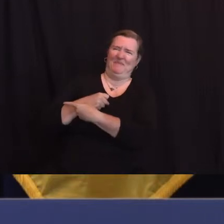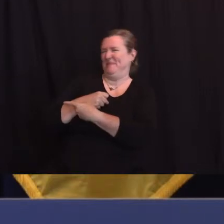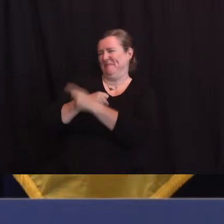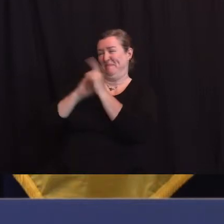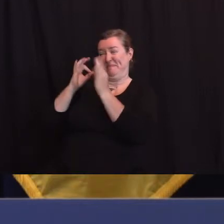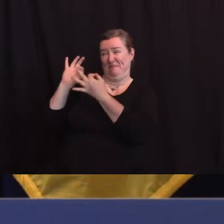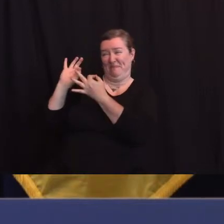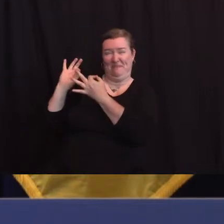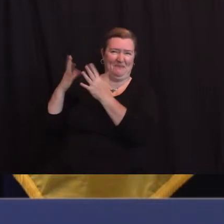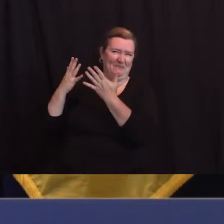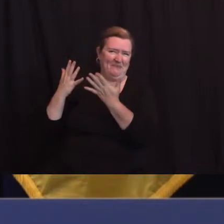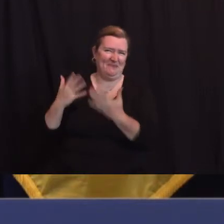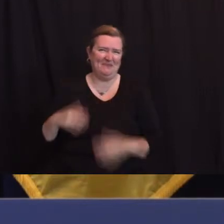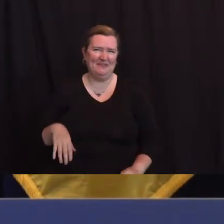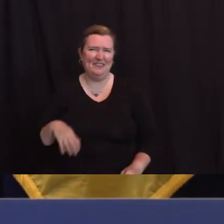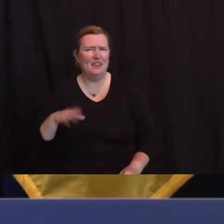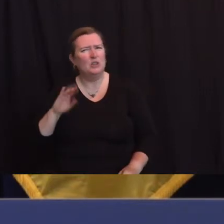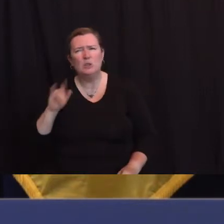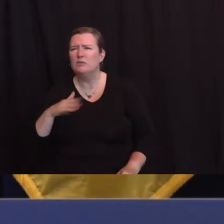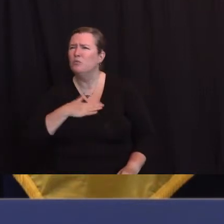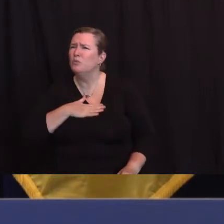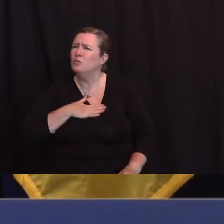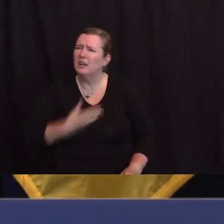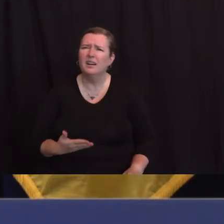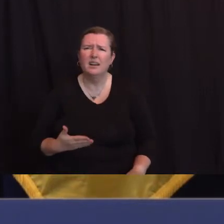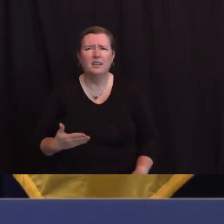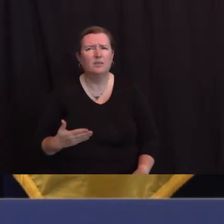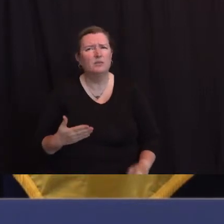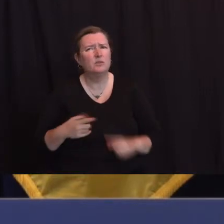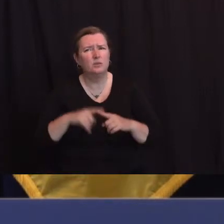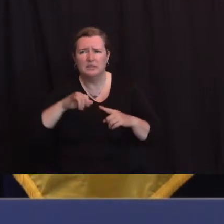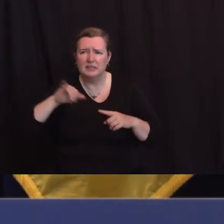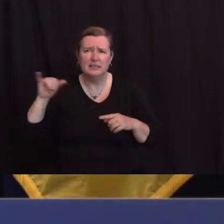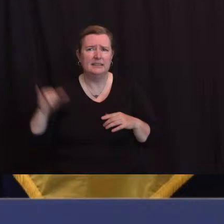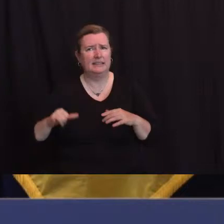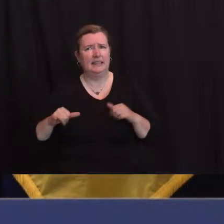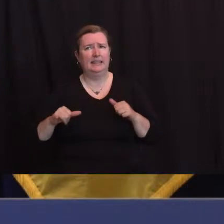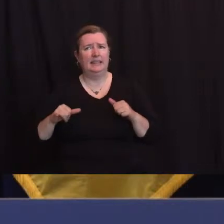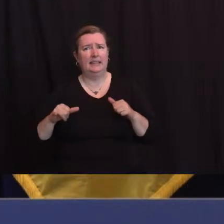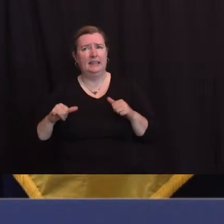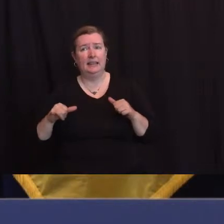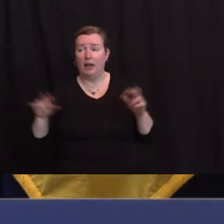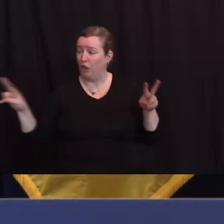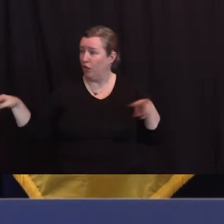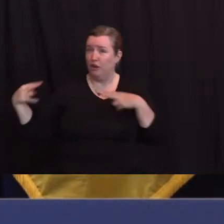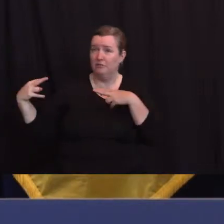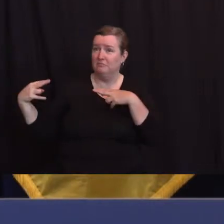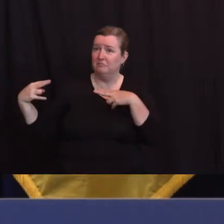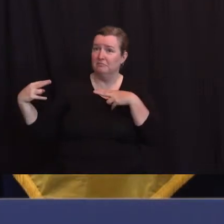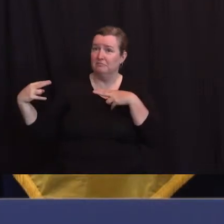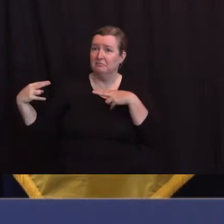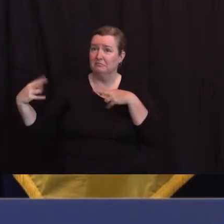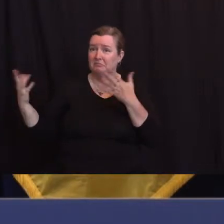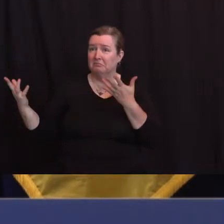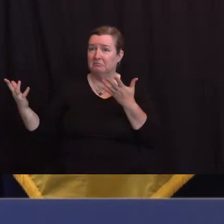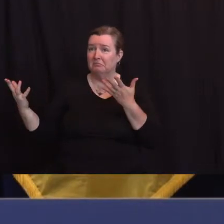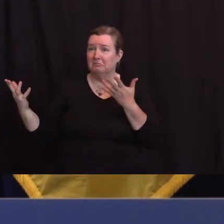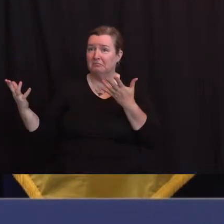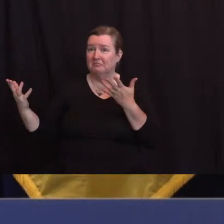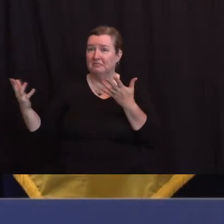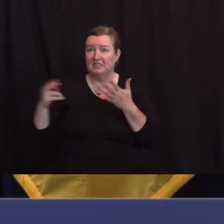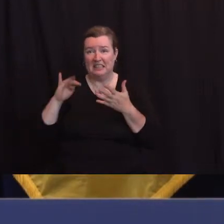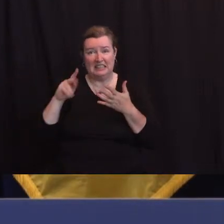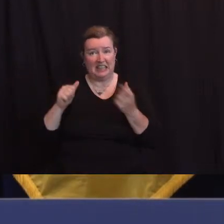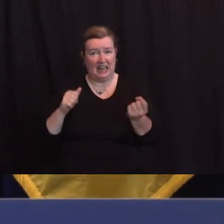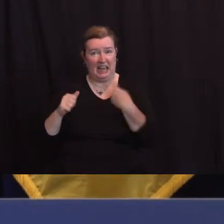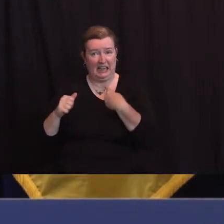applaud Judy's willingness to stay the course. To say, I looked at you and you looked at me, the first part of Nikita's question was, did you have